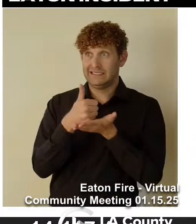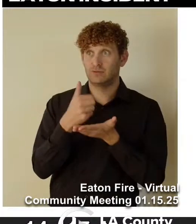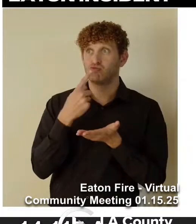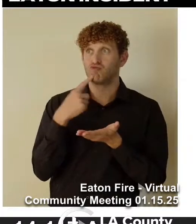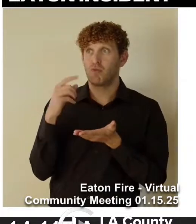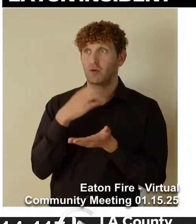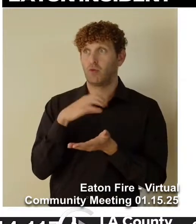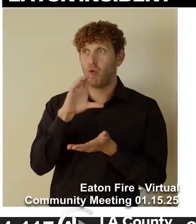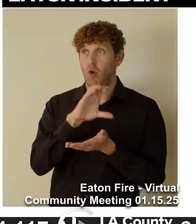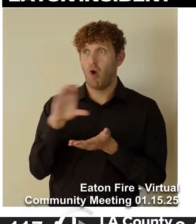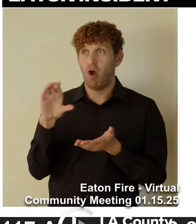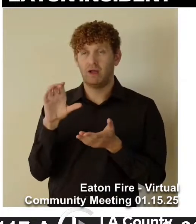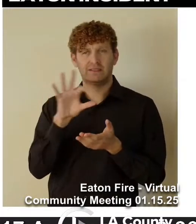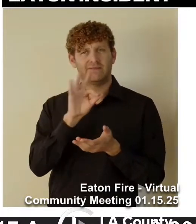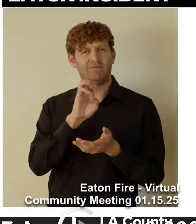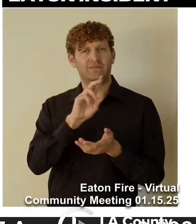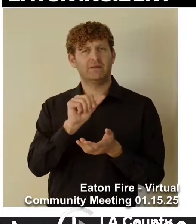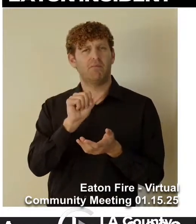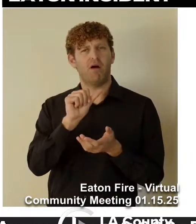Thank you.